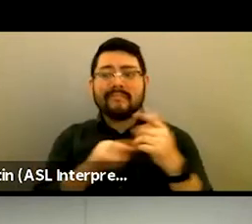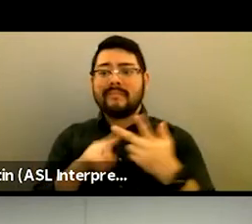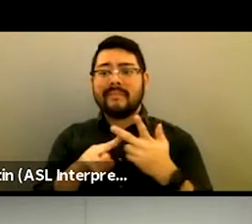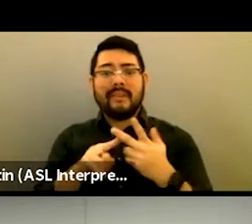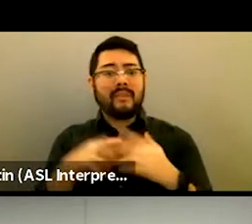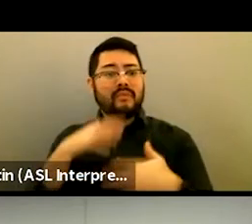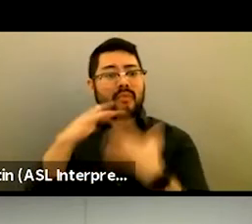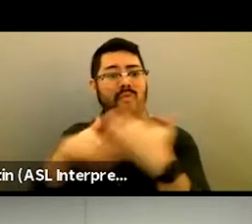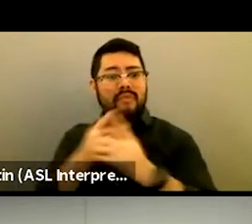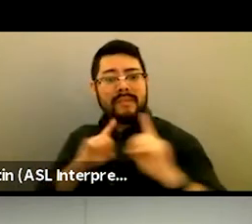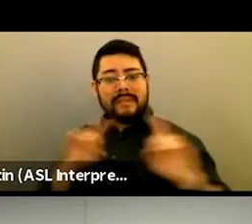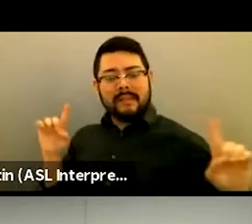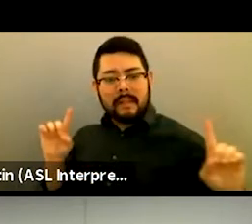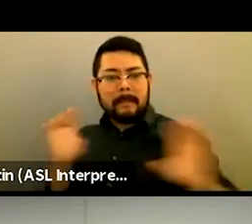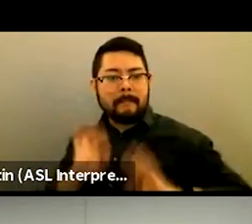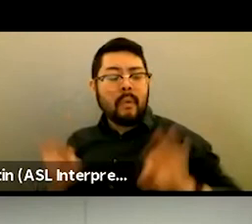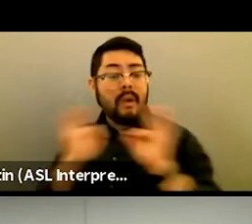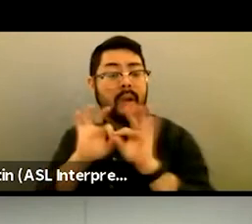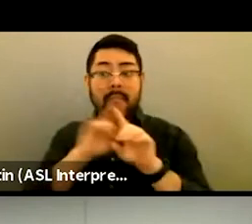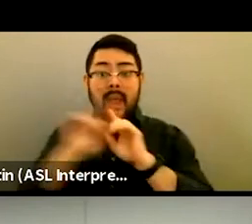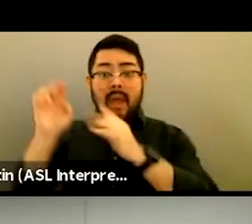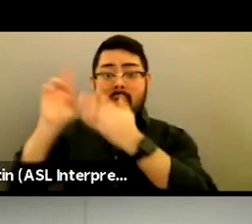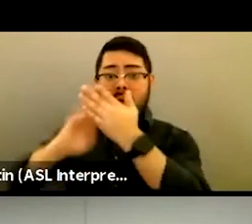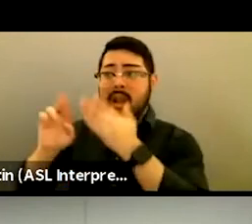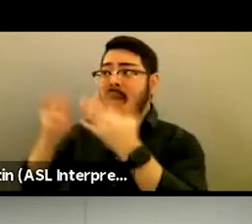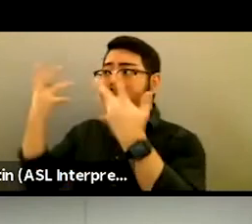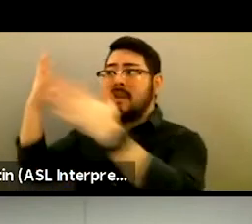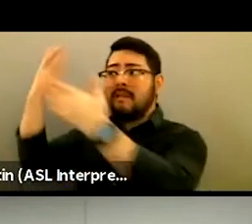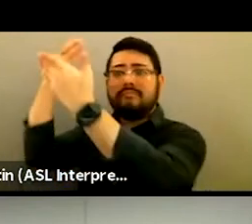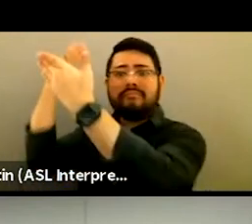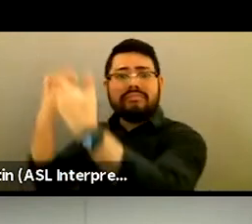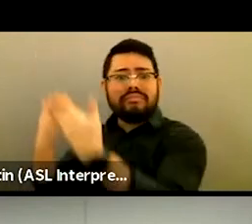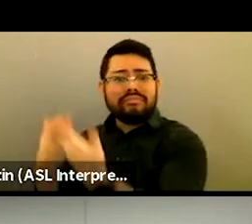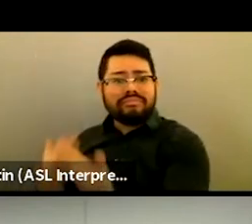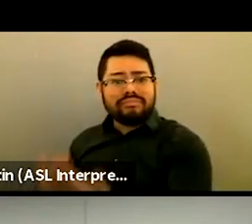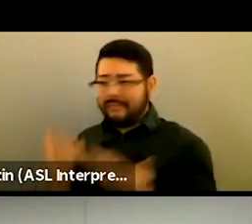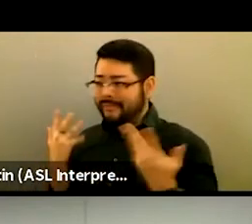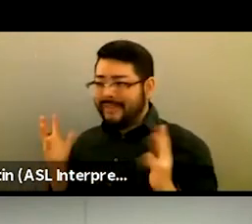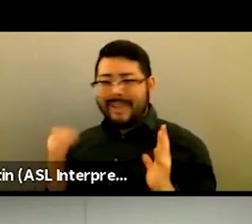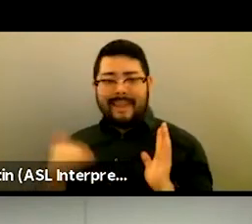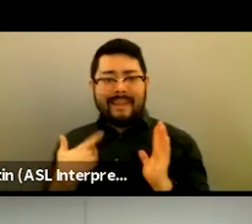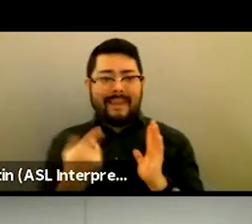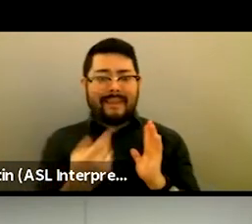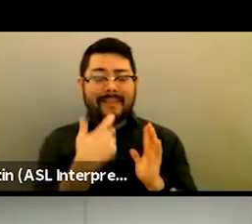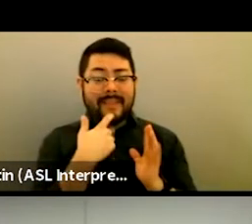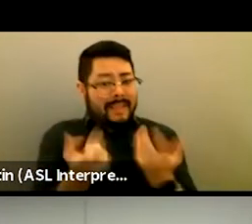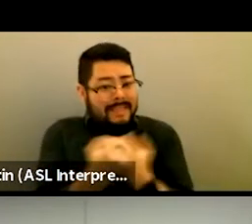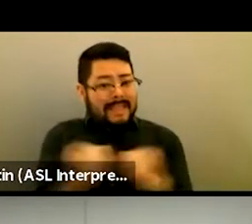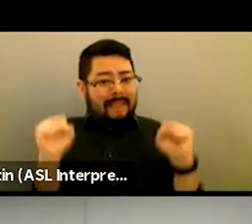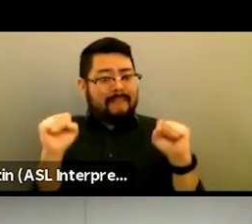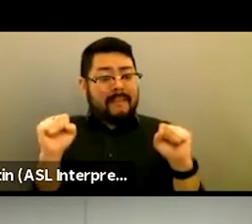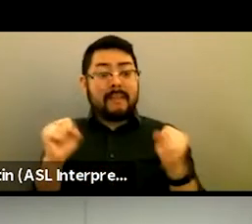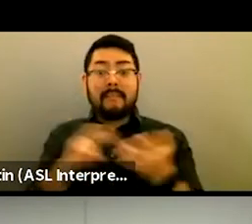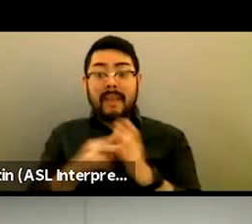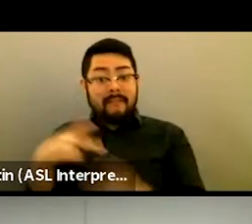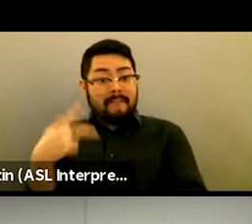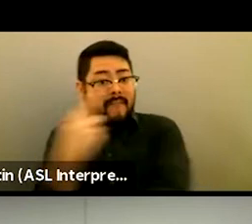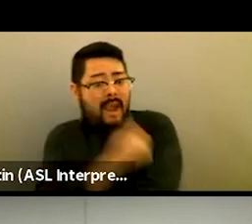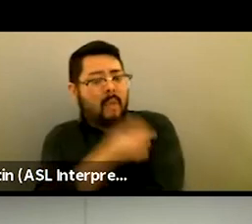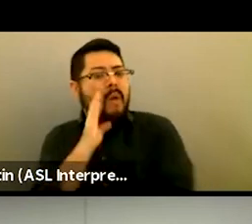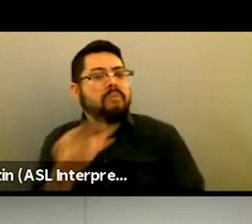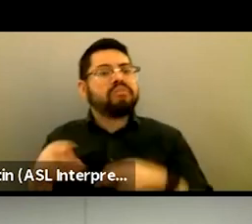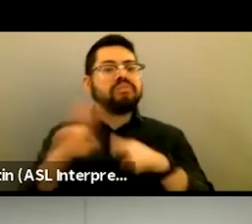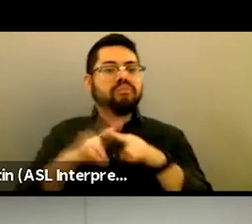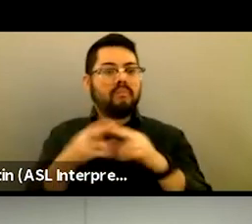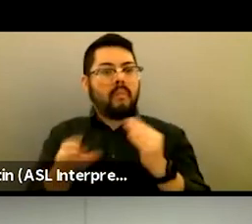have proven and concluded you can reopen with proper mitigation strategies, and the vaccine is going to further enhance that. The